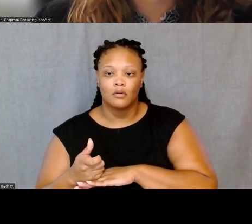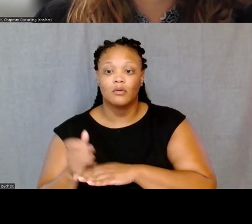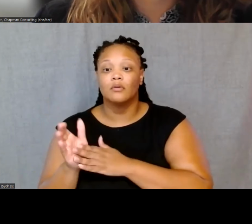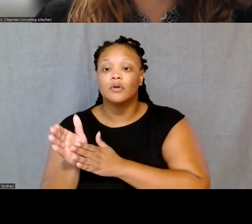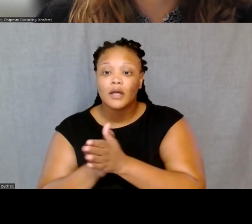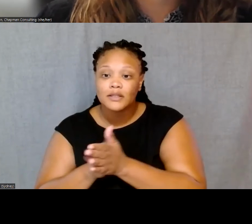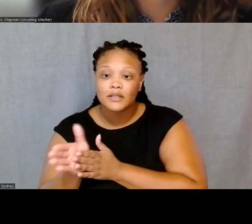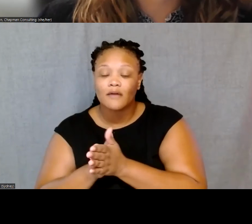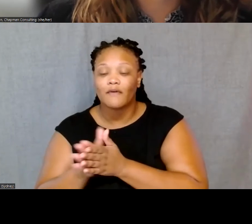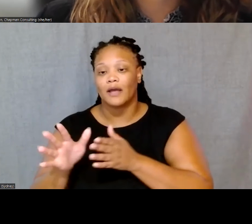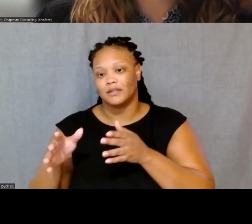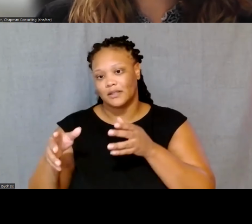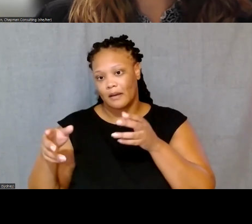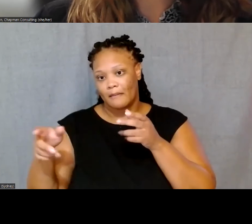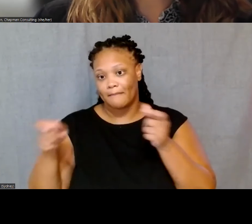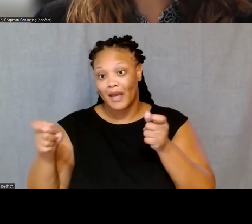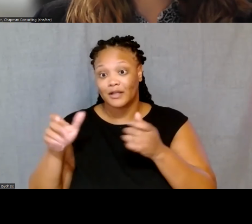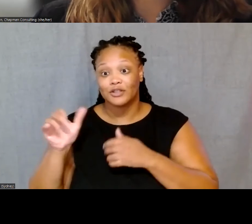to participate in the program.